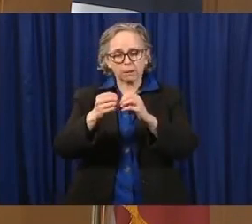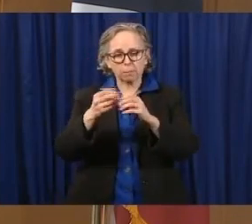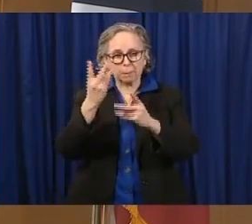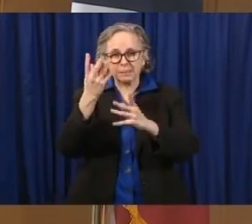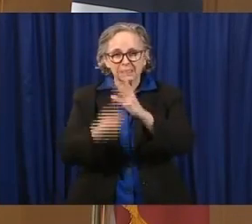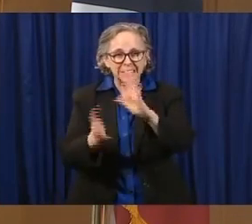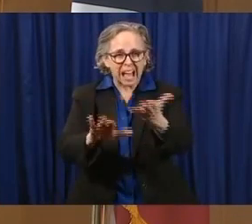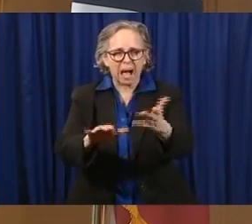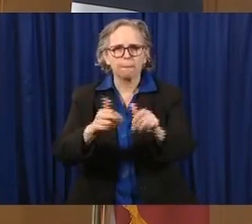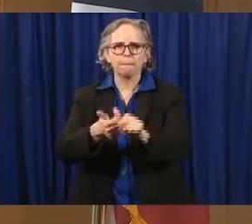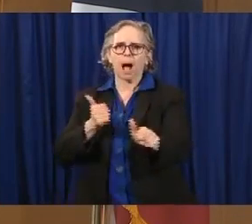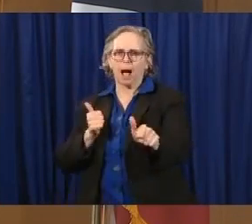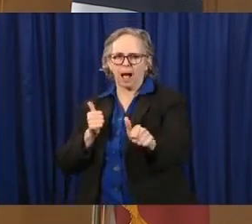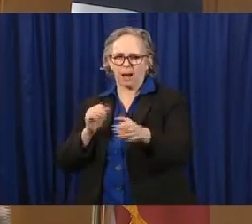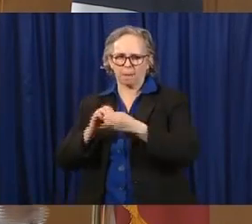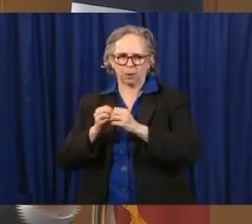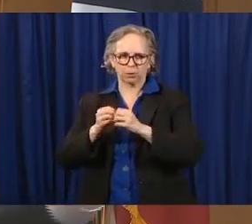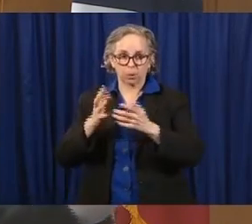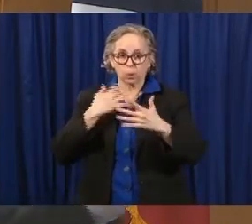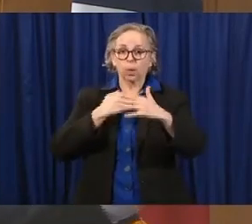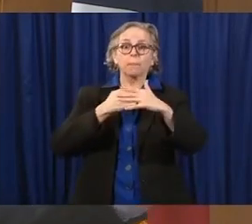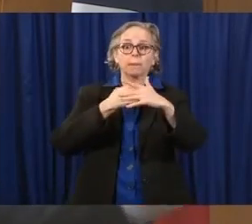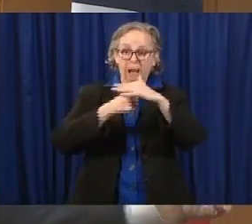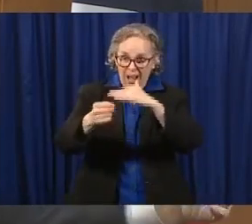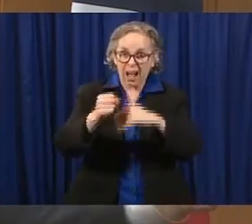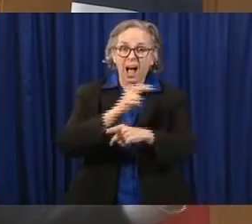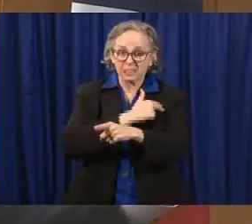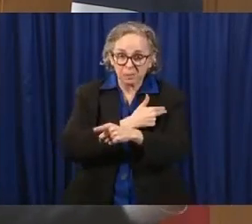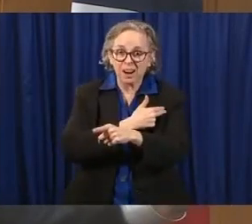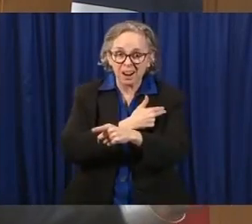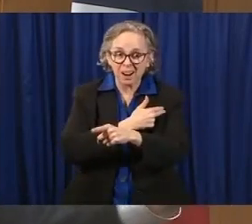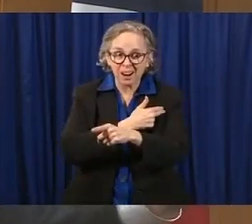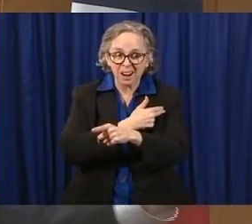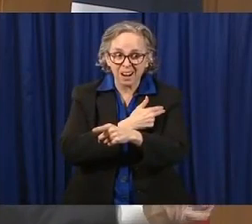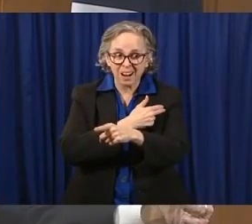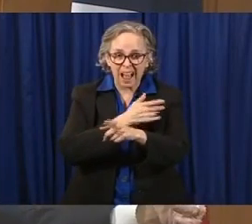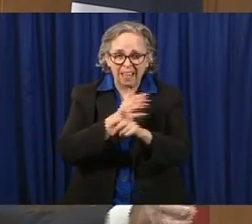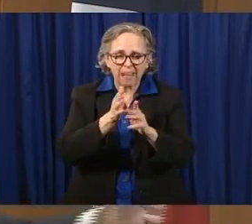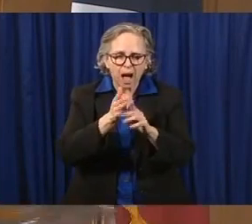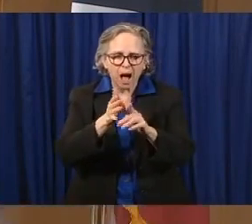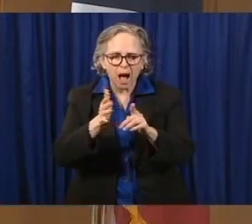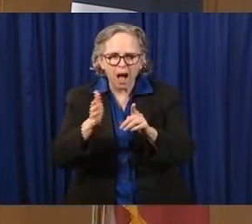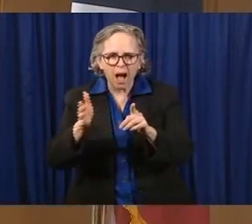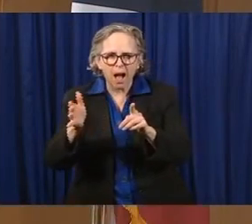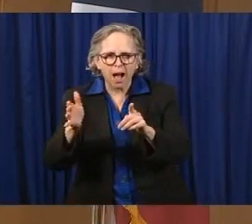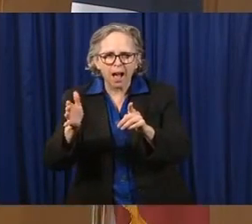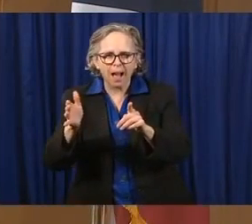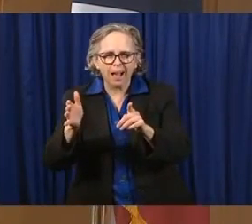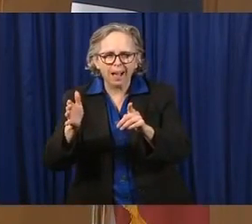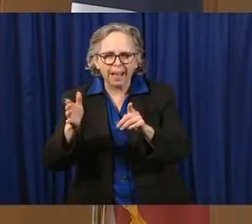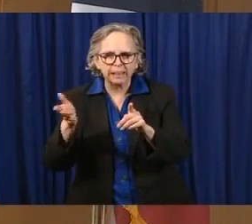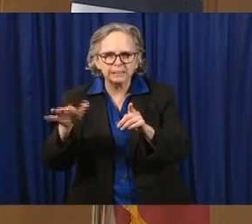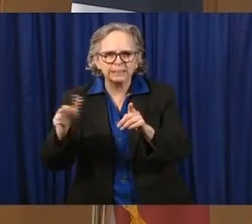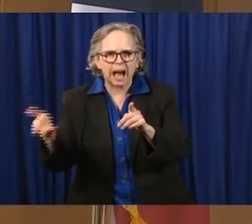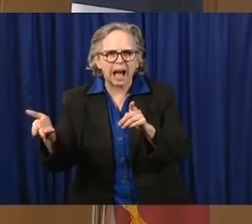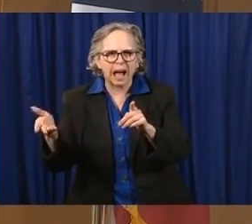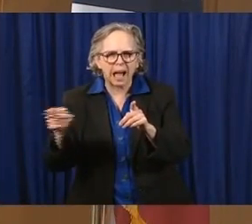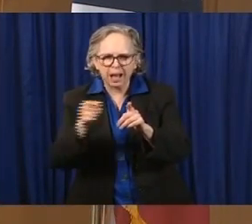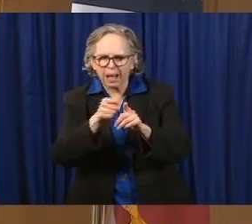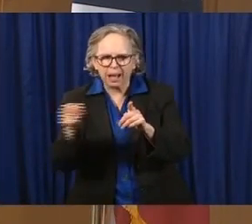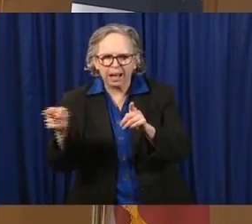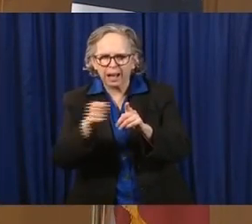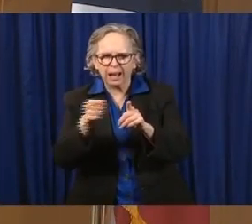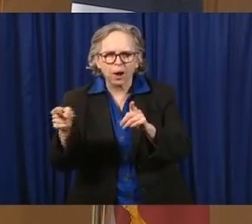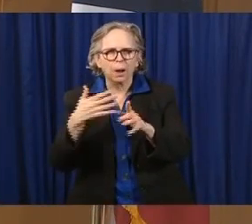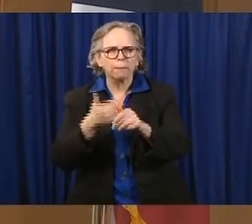admissions lags, obviously, from where the person got infected. But the hospital admissions are